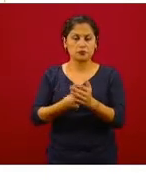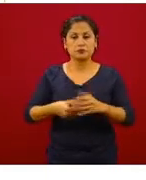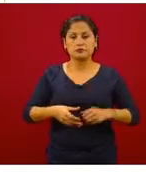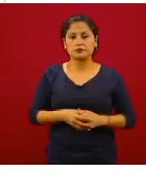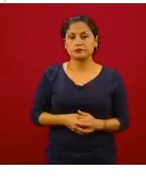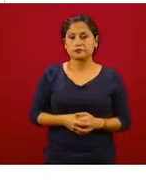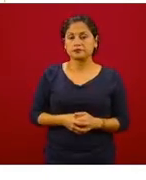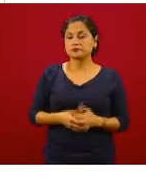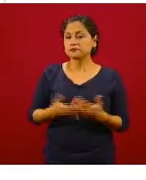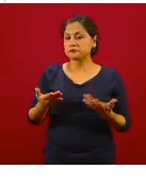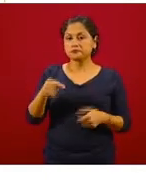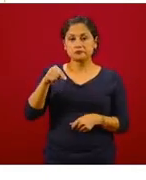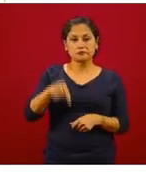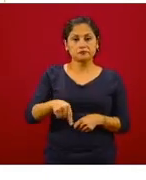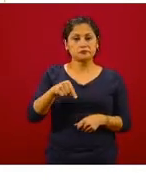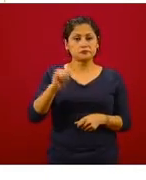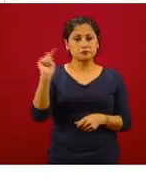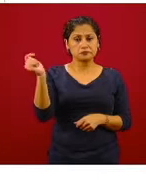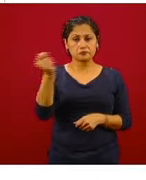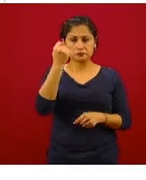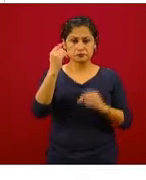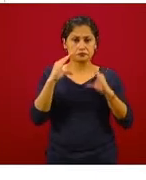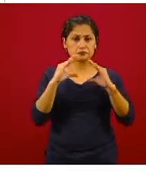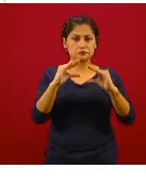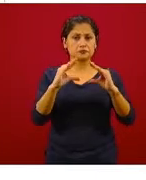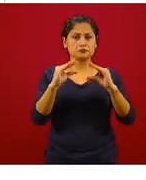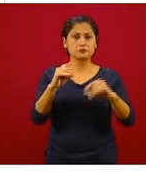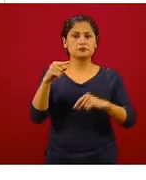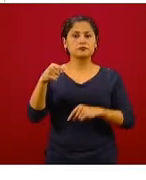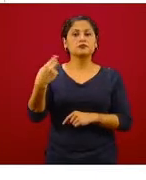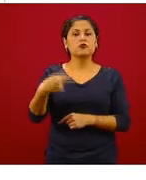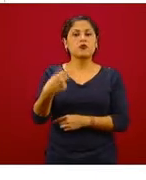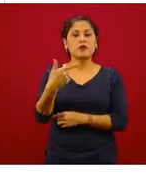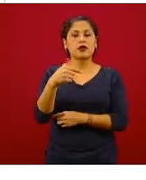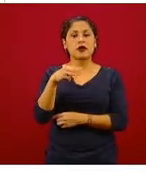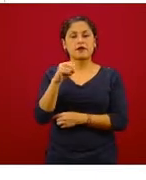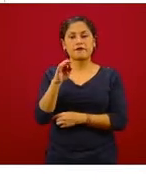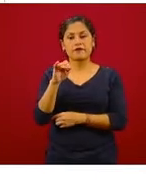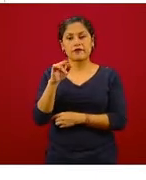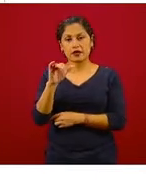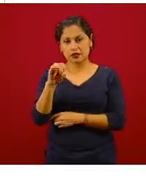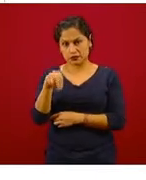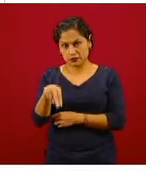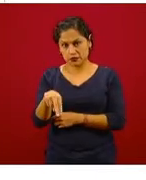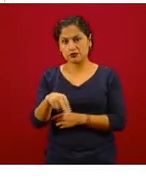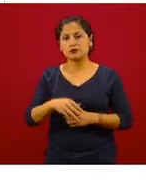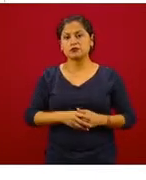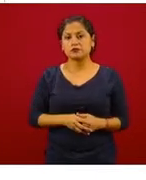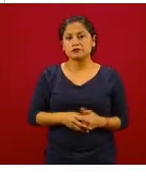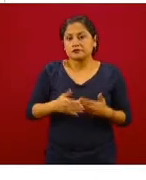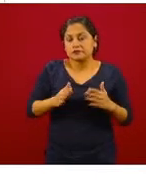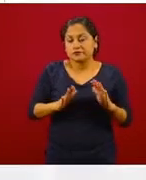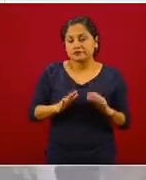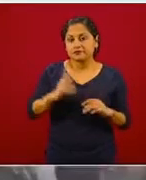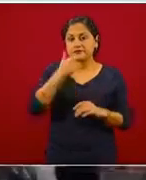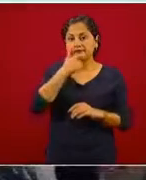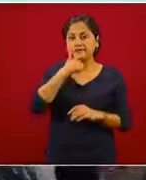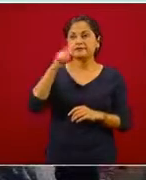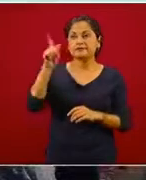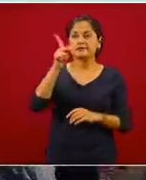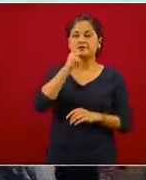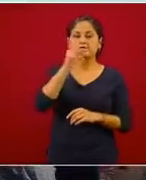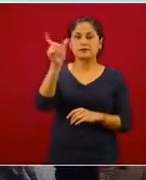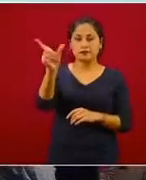easily from the Google search engine. You can access it easily, and it is